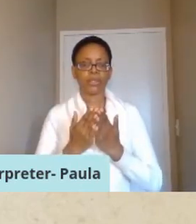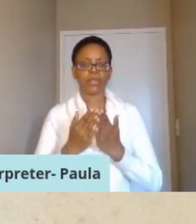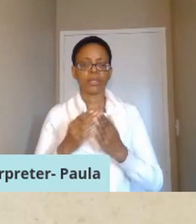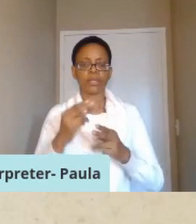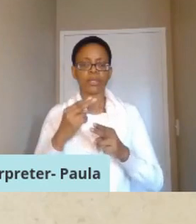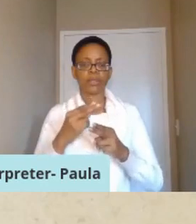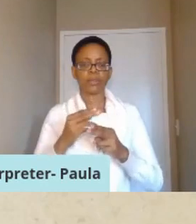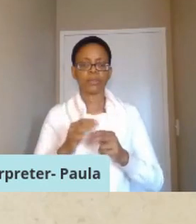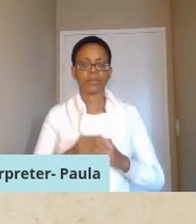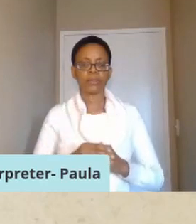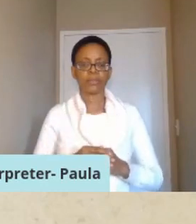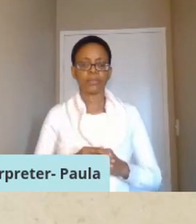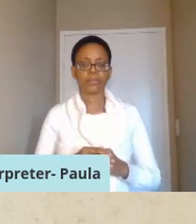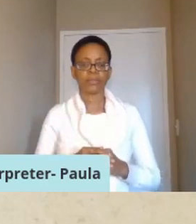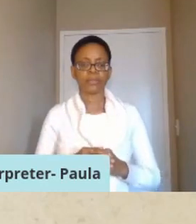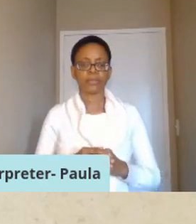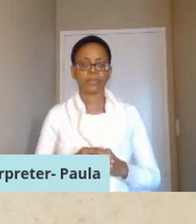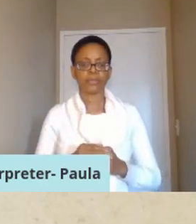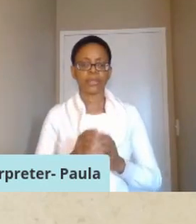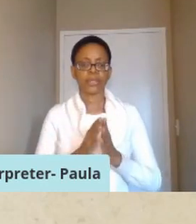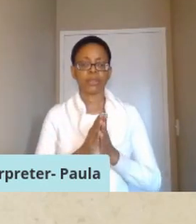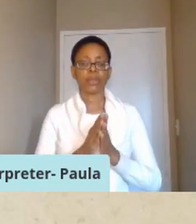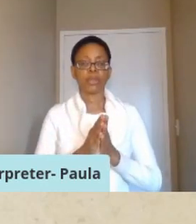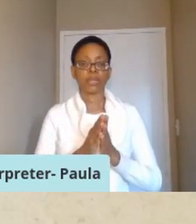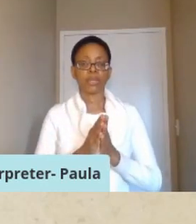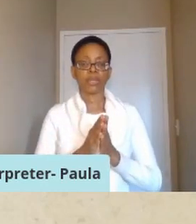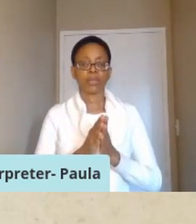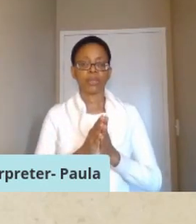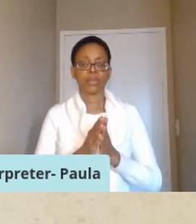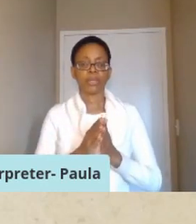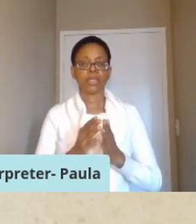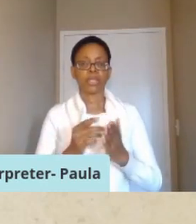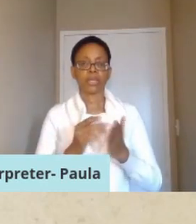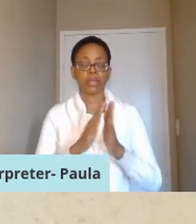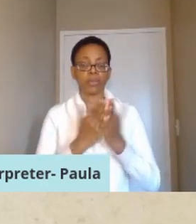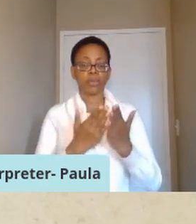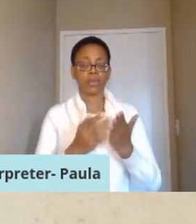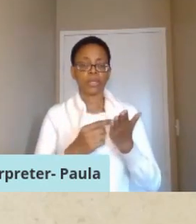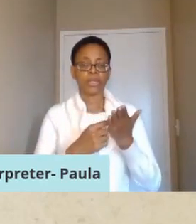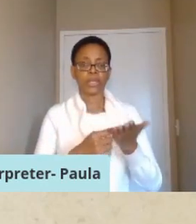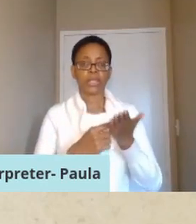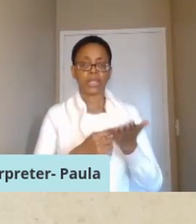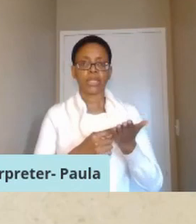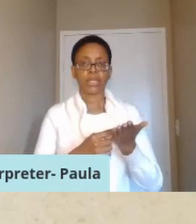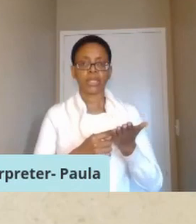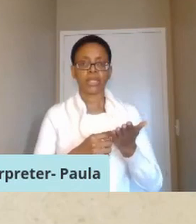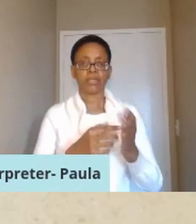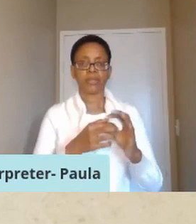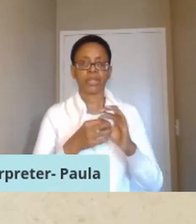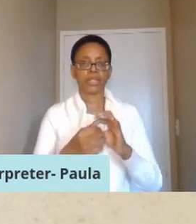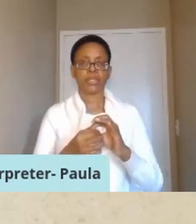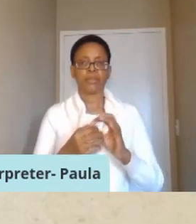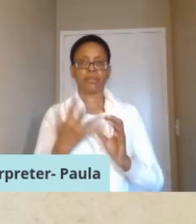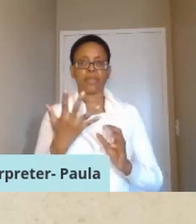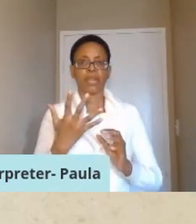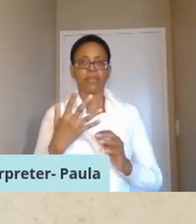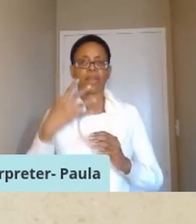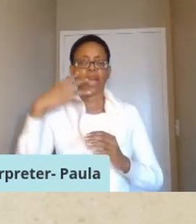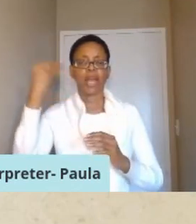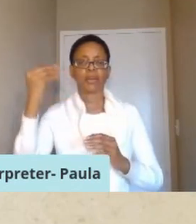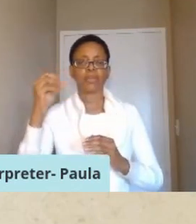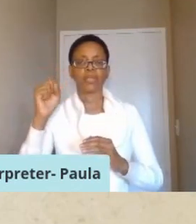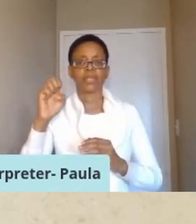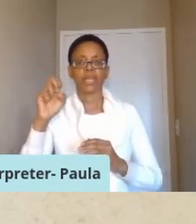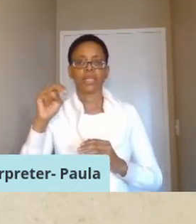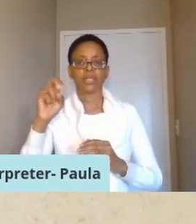called Kitab al-Shifa. He discusses, that's the important point, the relationship between 5 external senses,